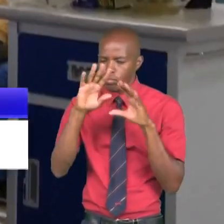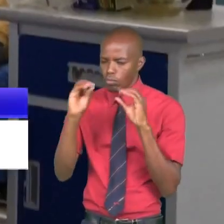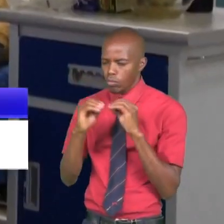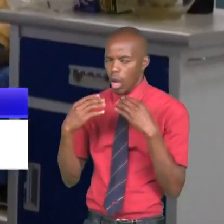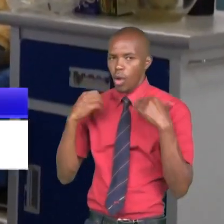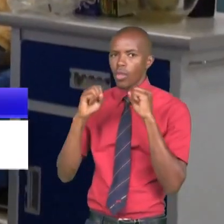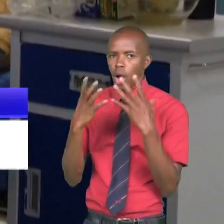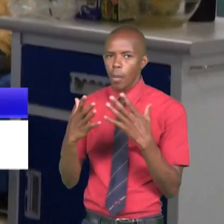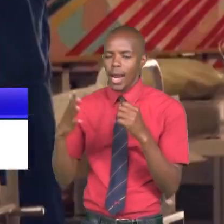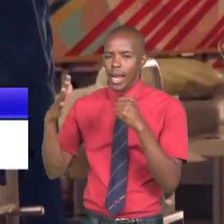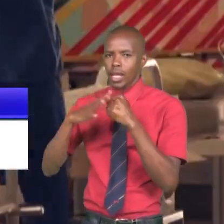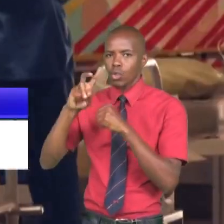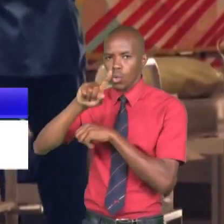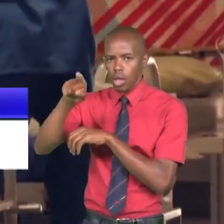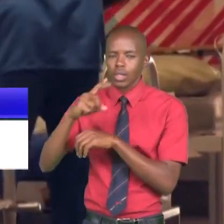recoveries now stand at